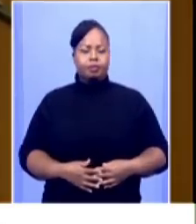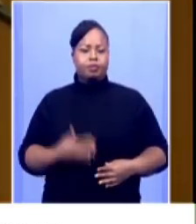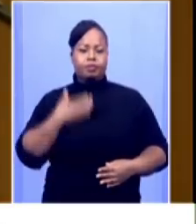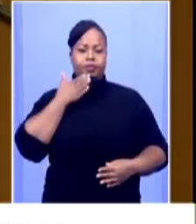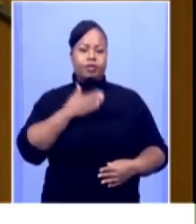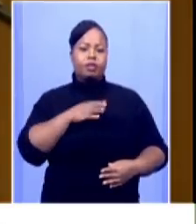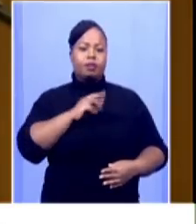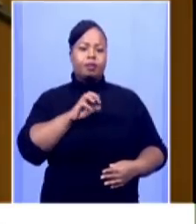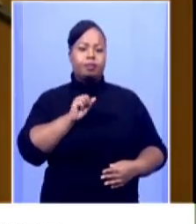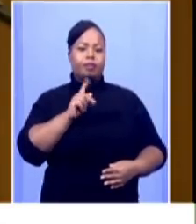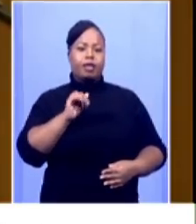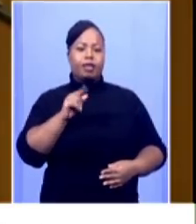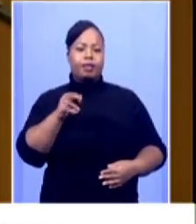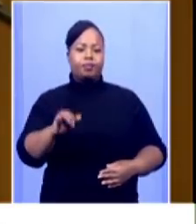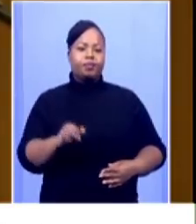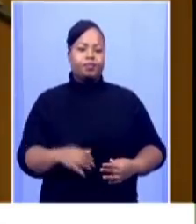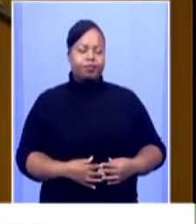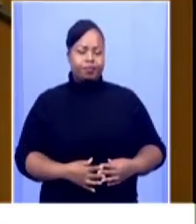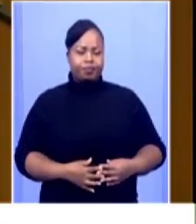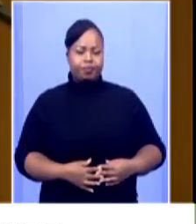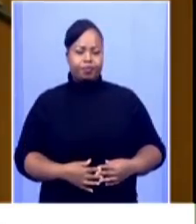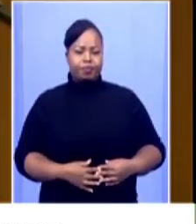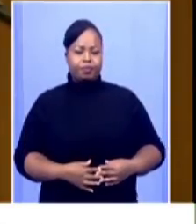Makane. And